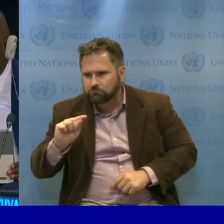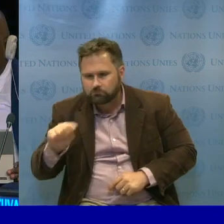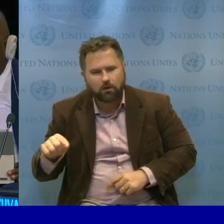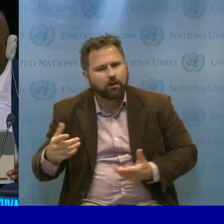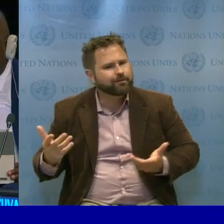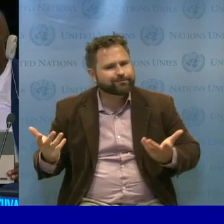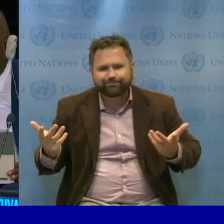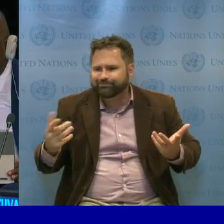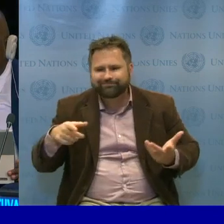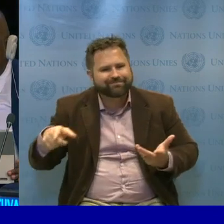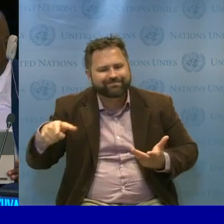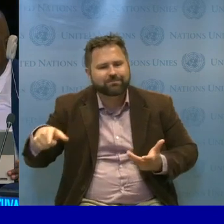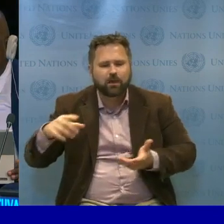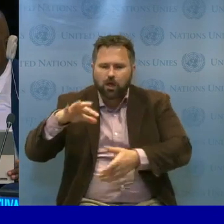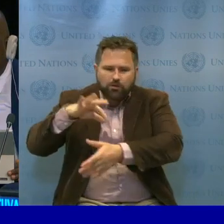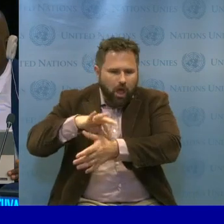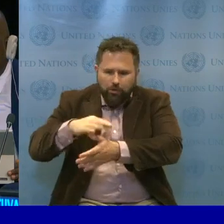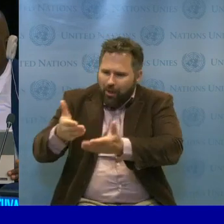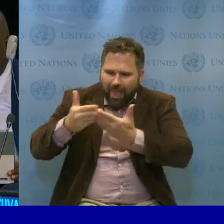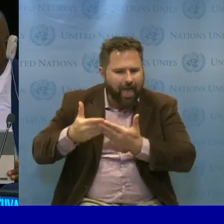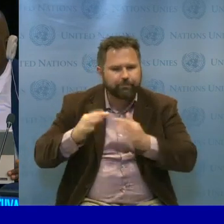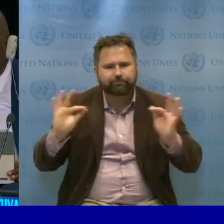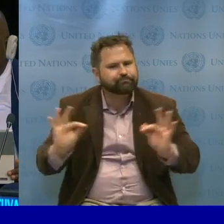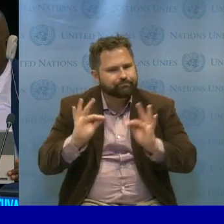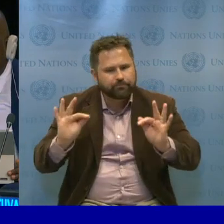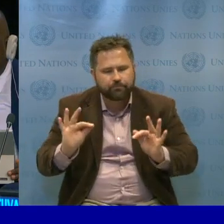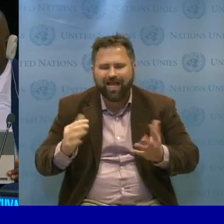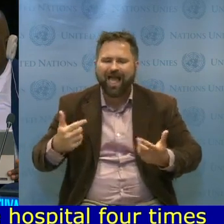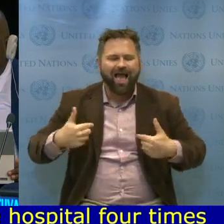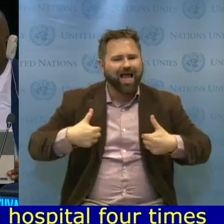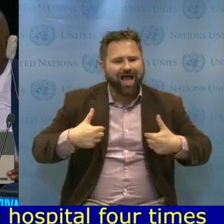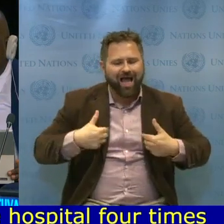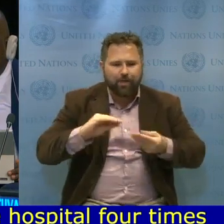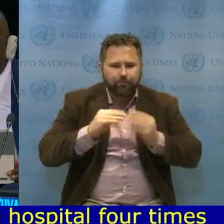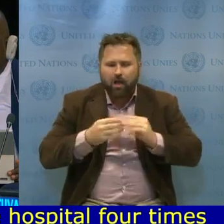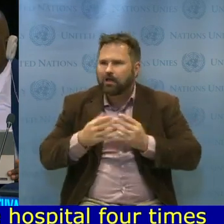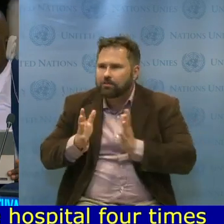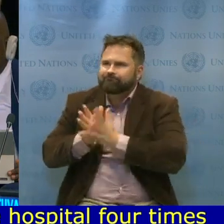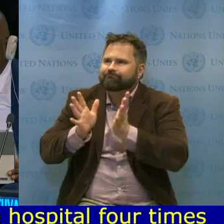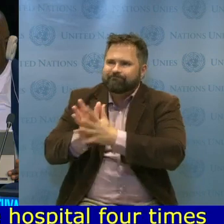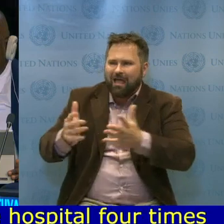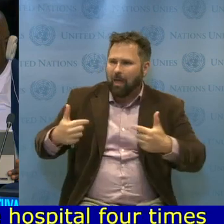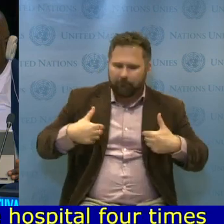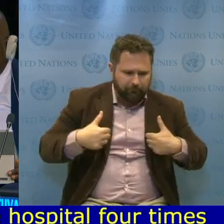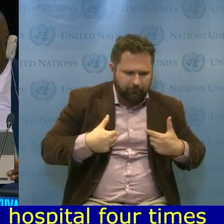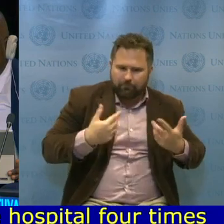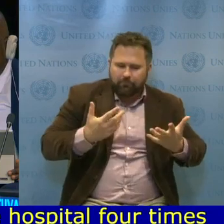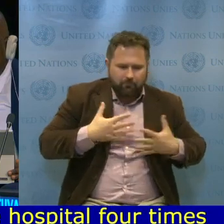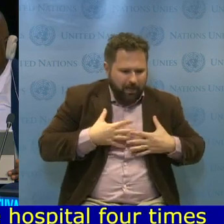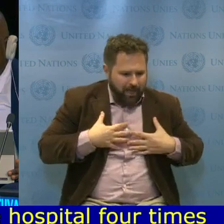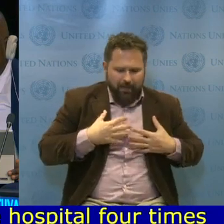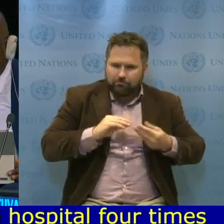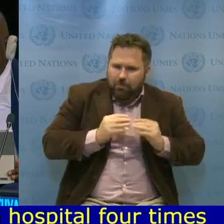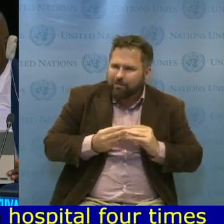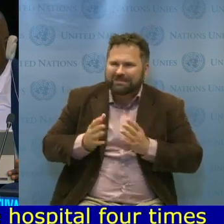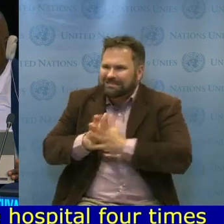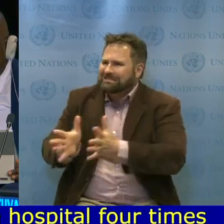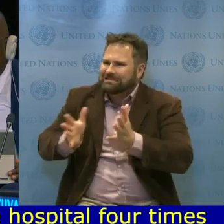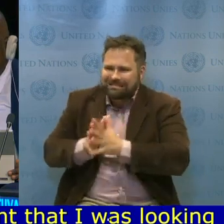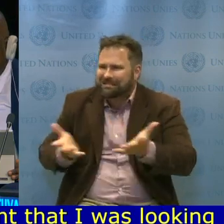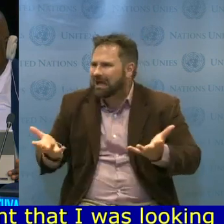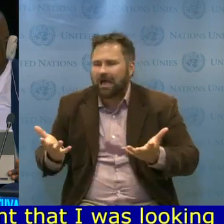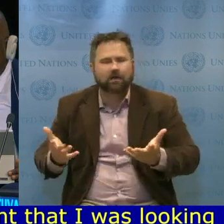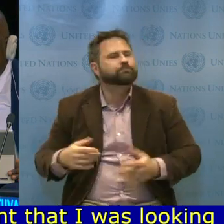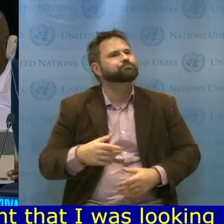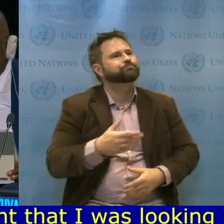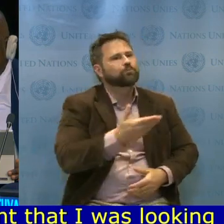for because I couldn't explain what I was going through to the nurse. So I'm appealing to the member states here